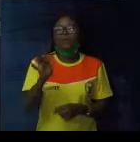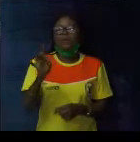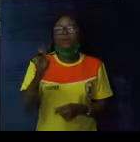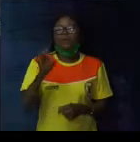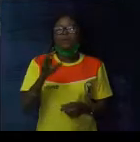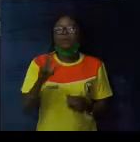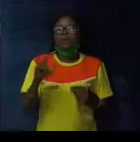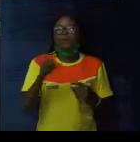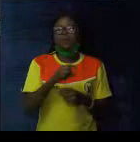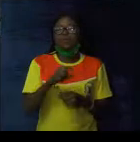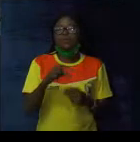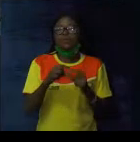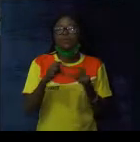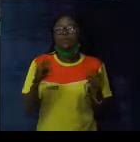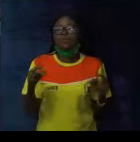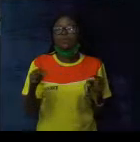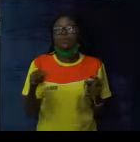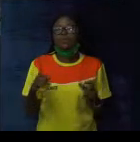180 degrees.